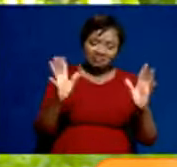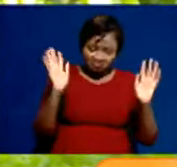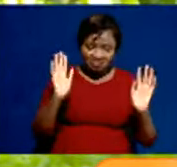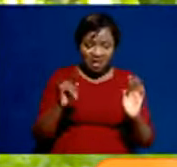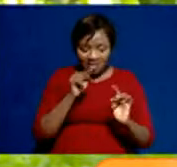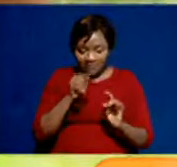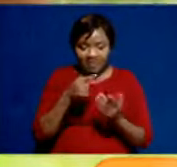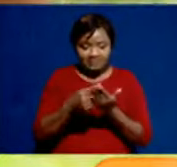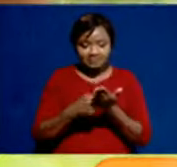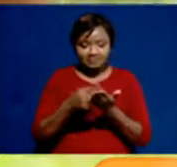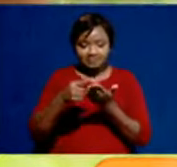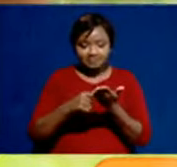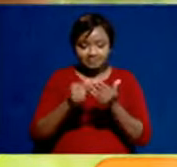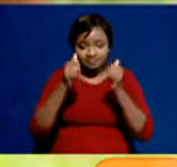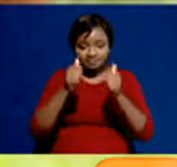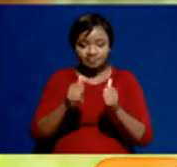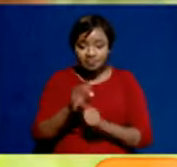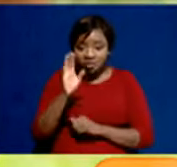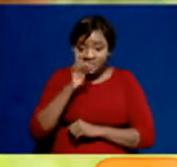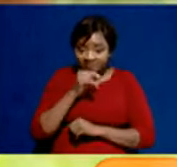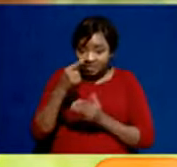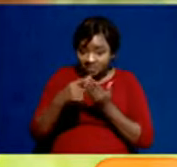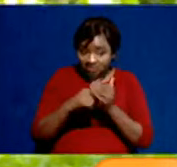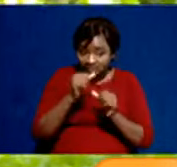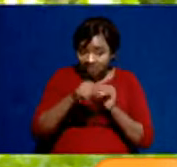coalition itself? Yeah.